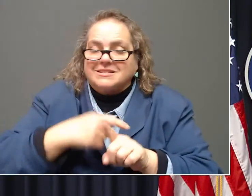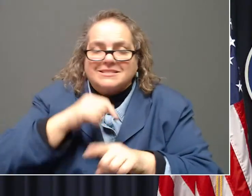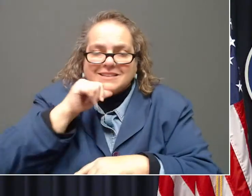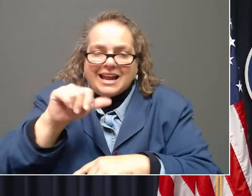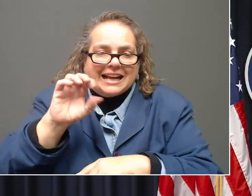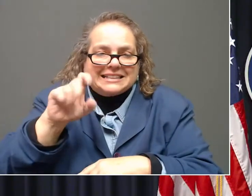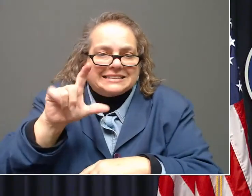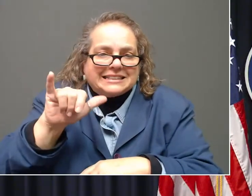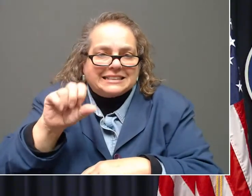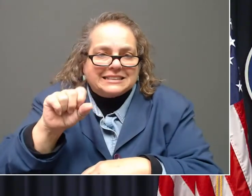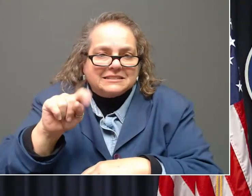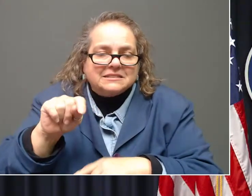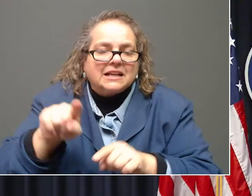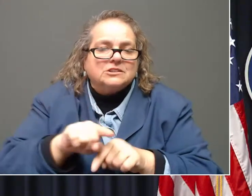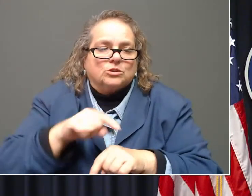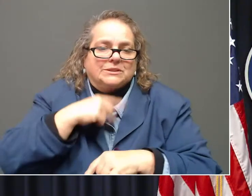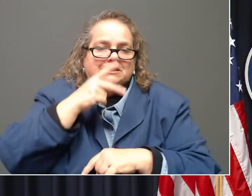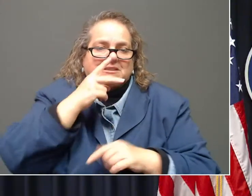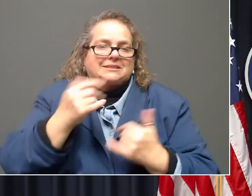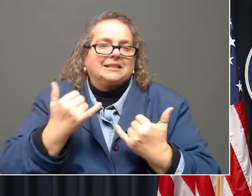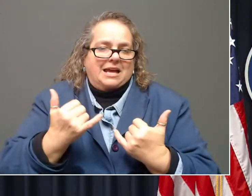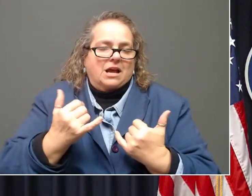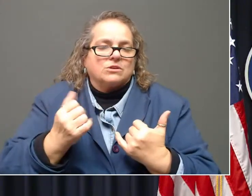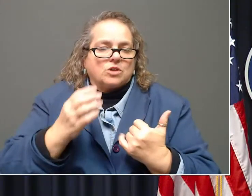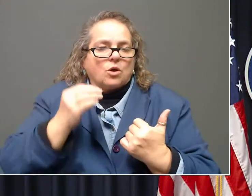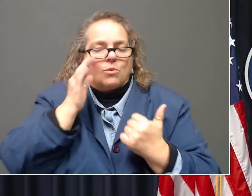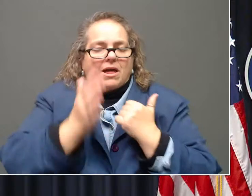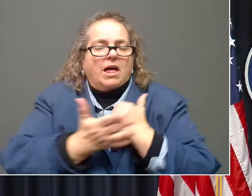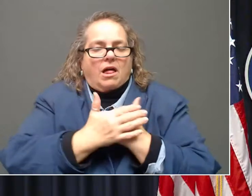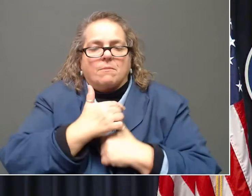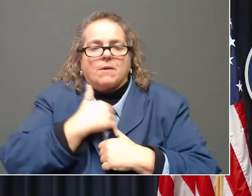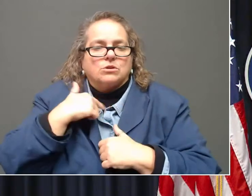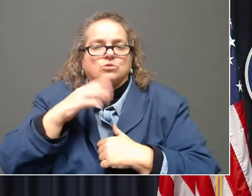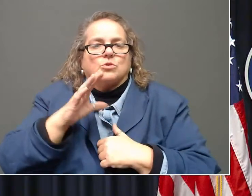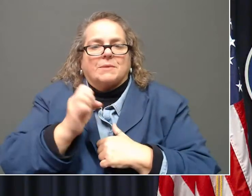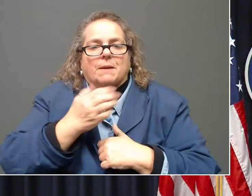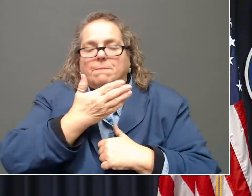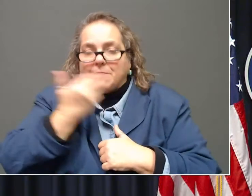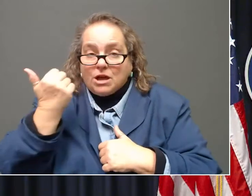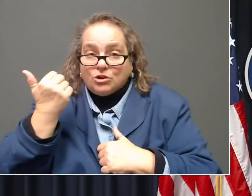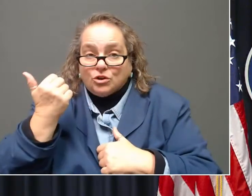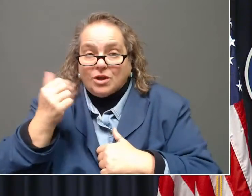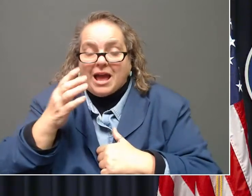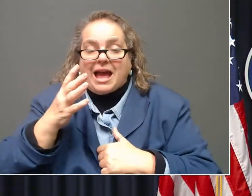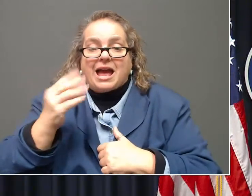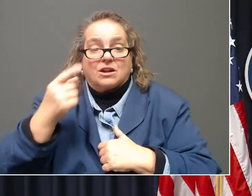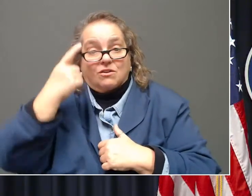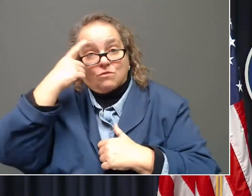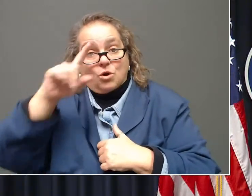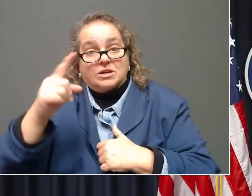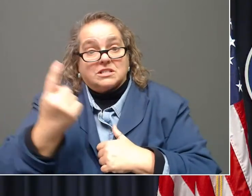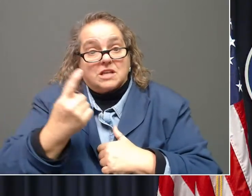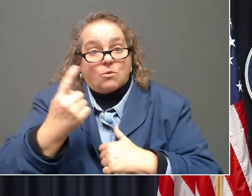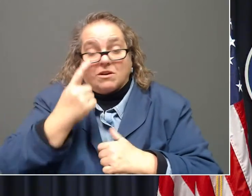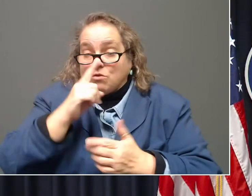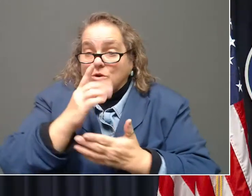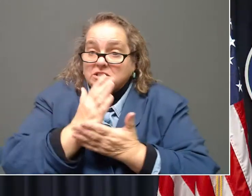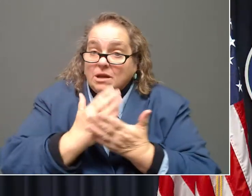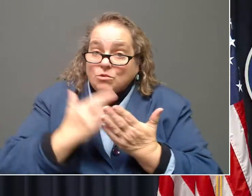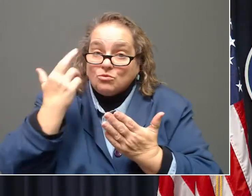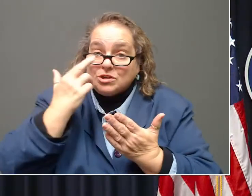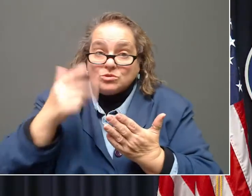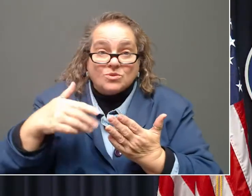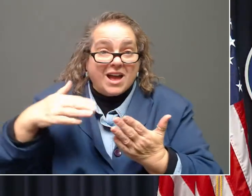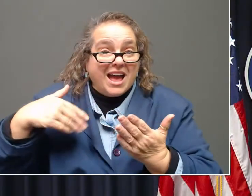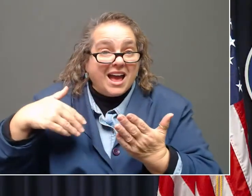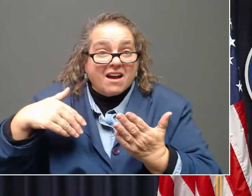there 85,000 claims out there, aren't real people. There's a lot of fraud in that. And the denials that are going out are